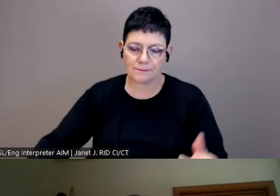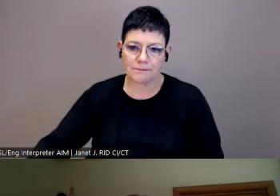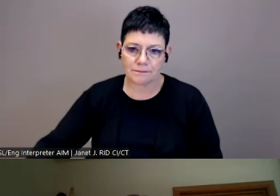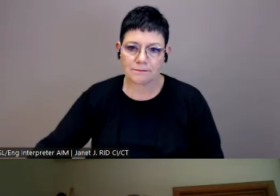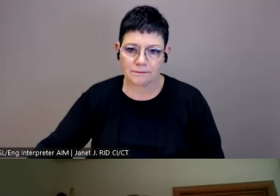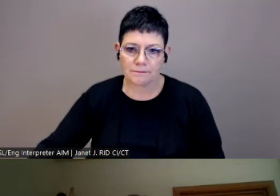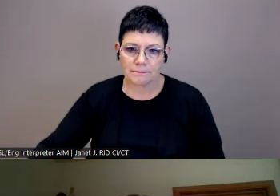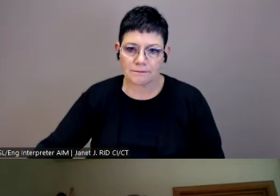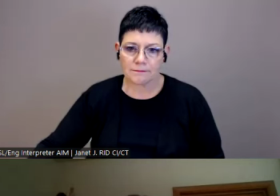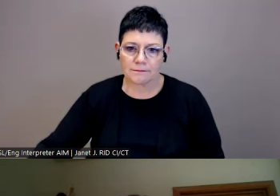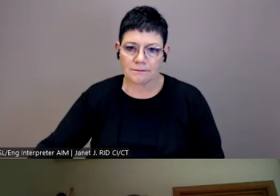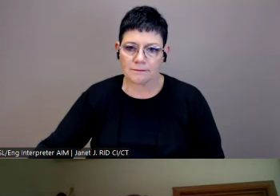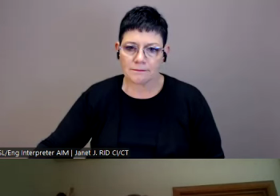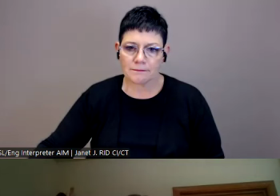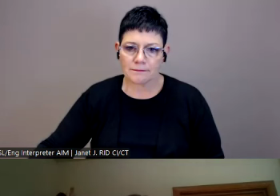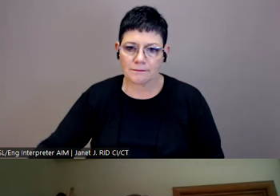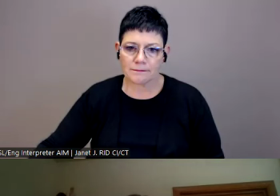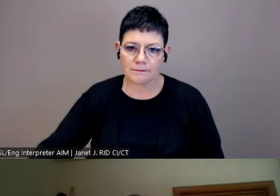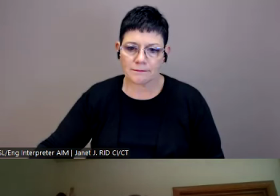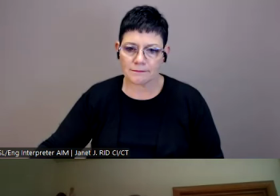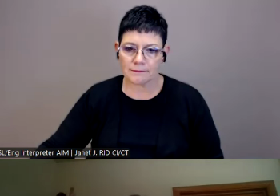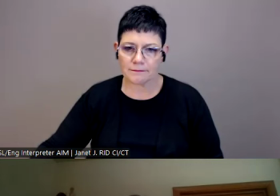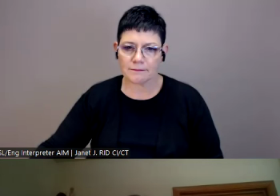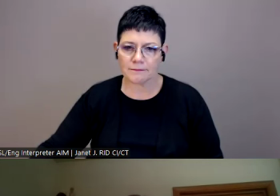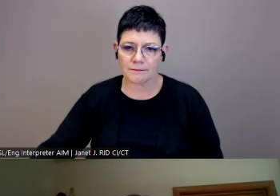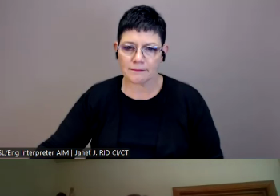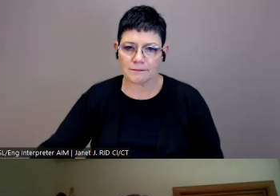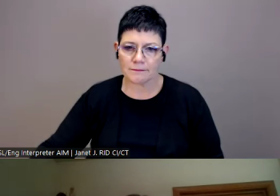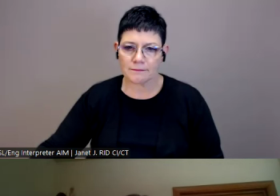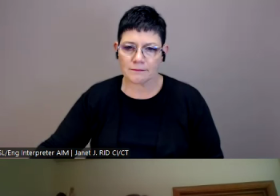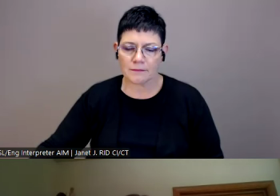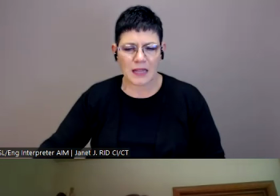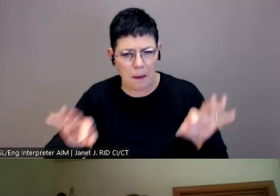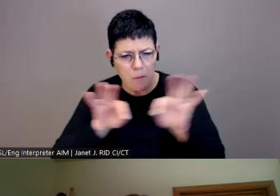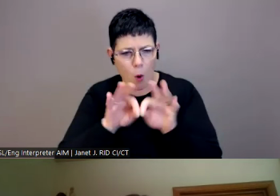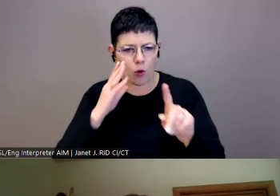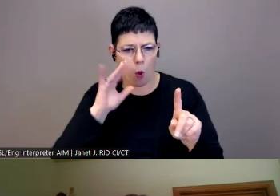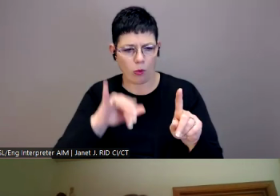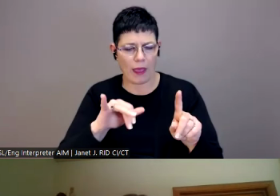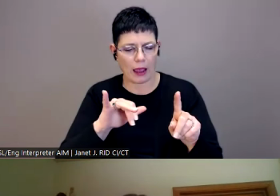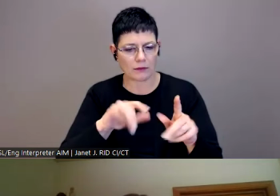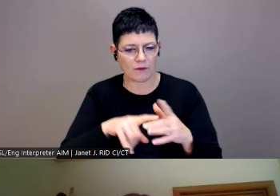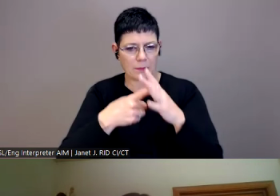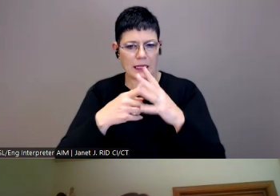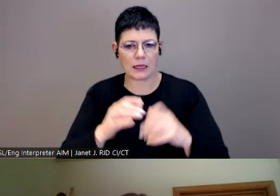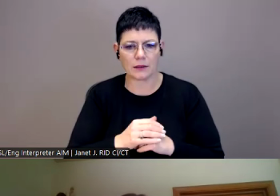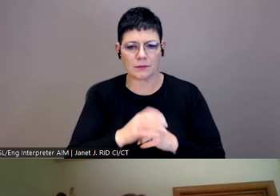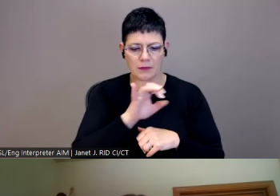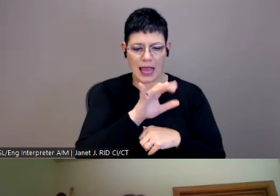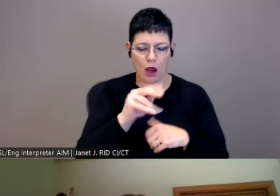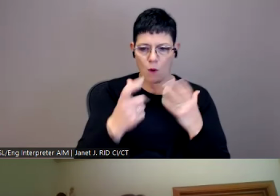real time is some of the pitfalls. Can I just piggyback on that, Sophia?